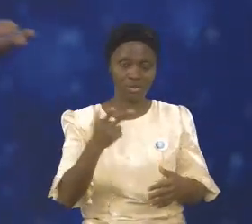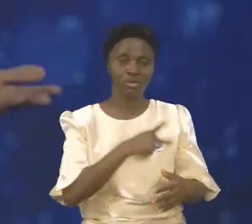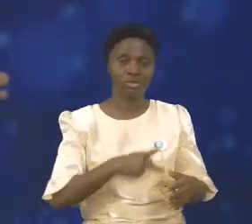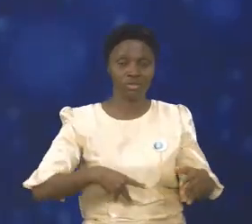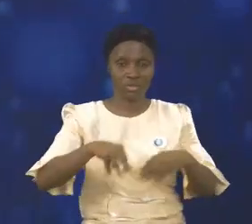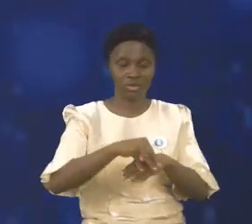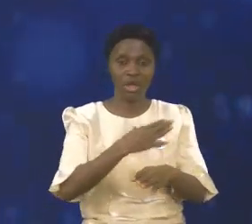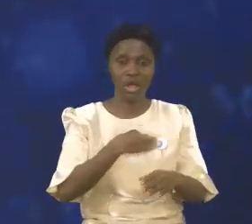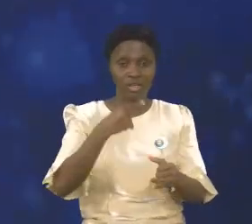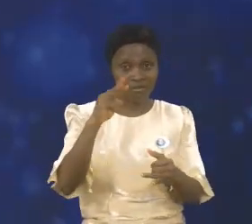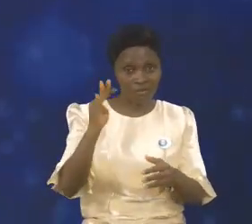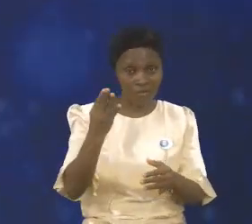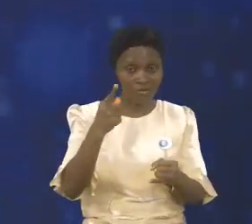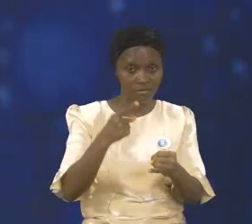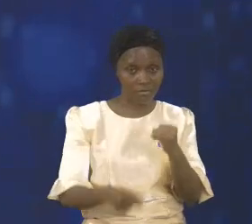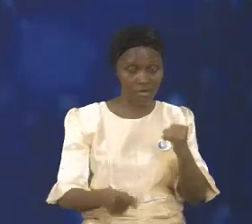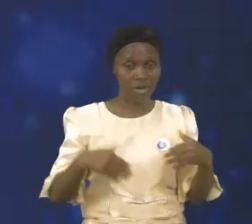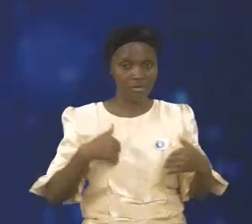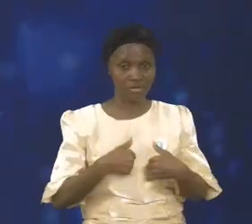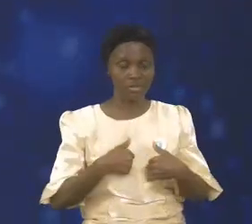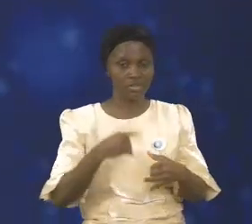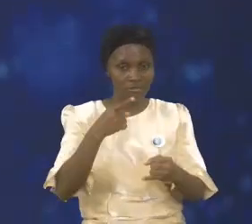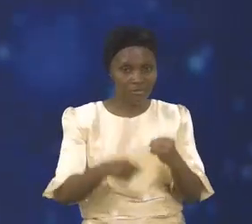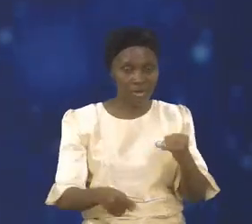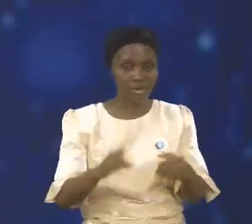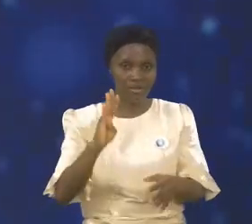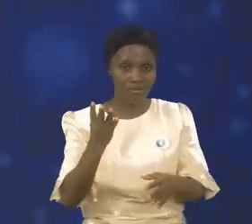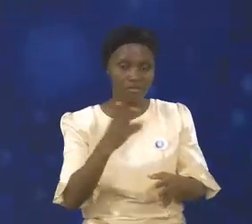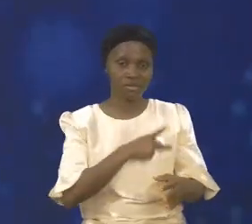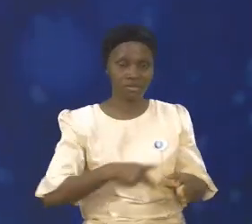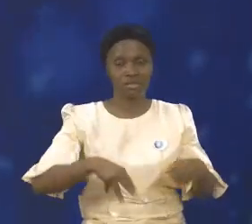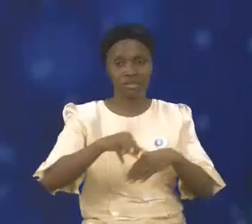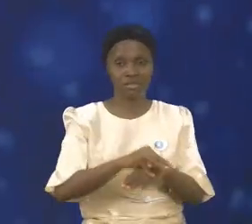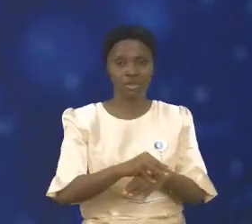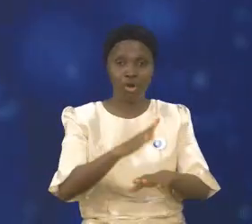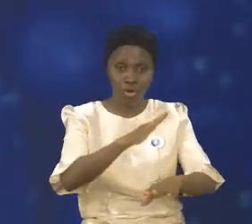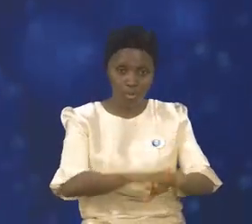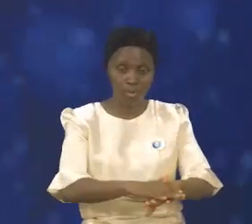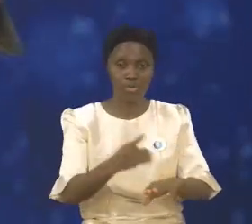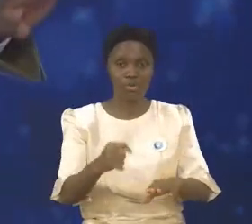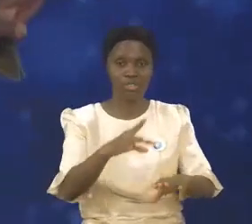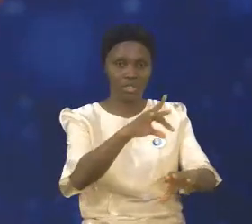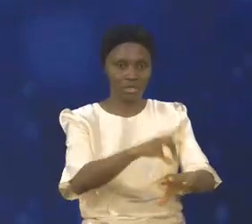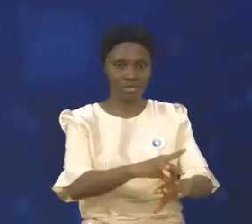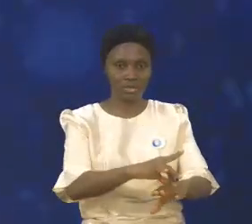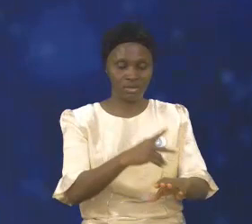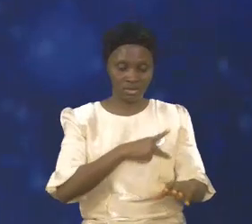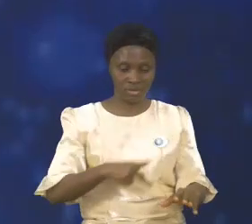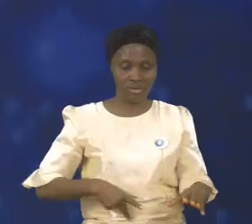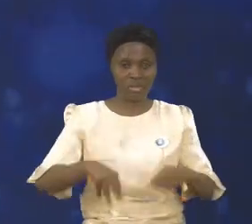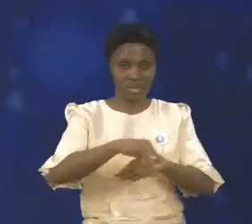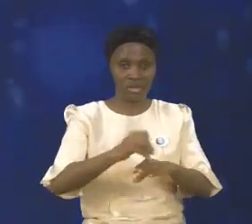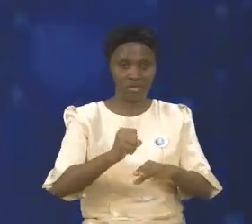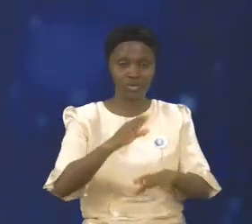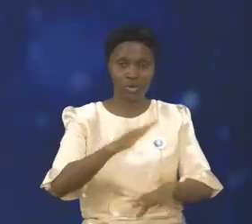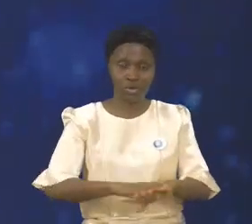the final and the fourth kingdom upon the earth. Empires upon the earth.